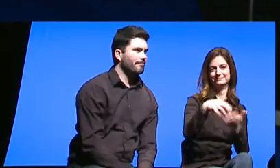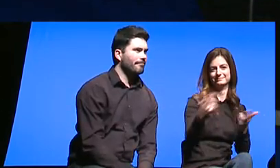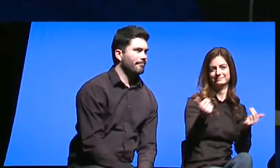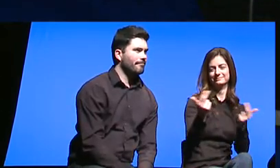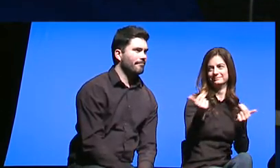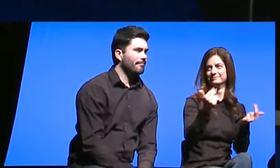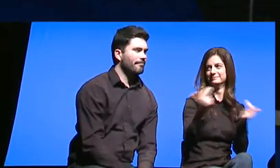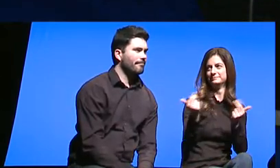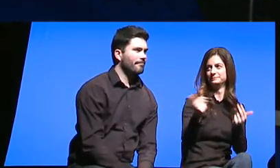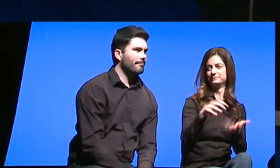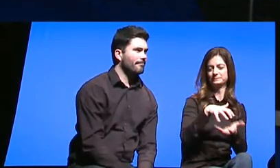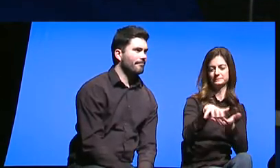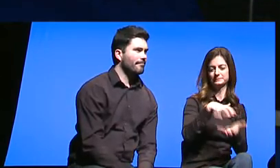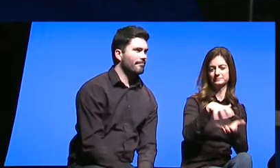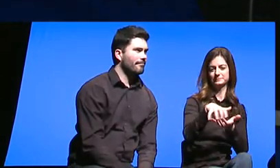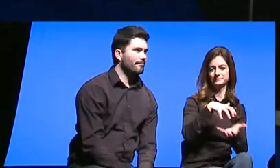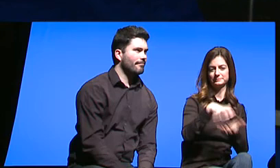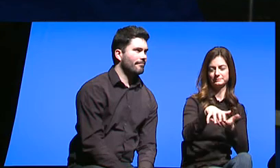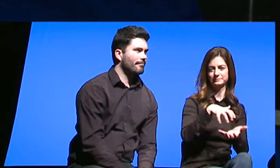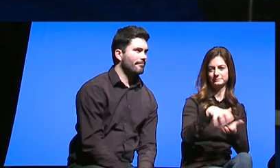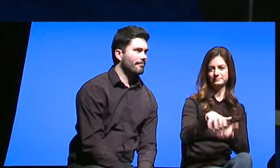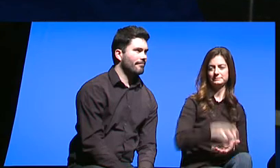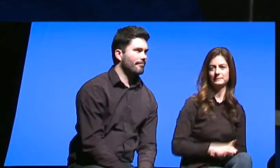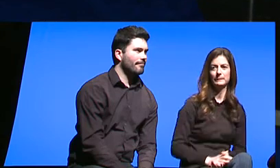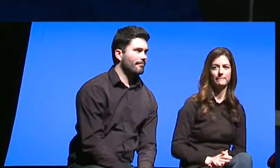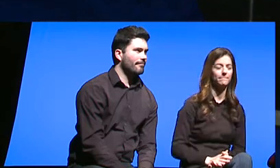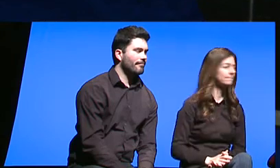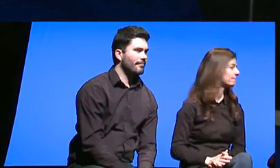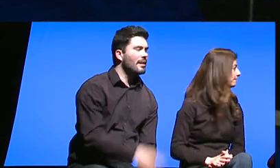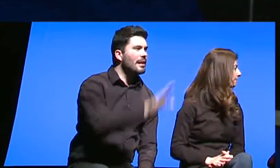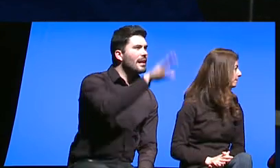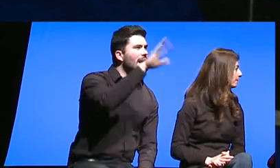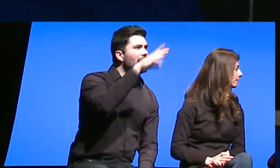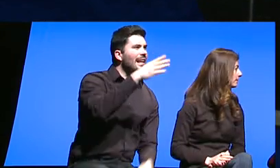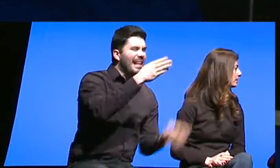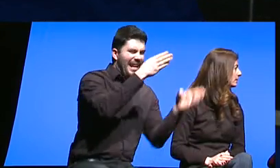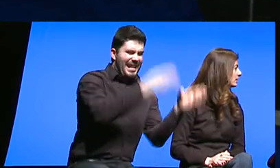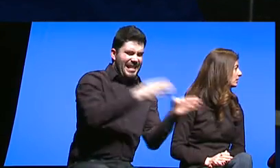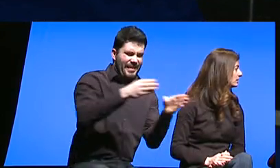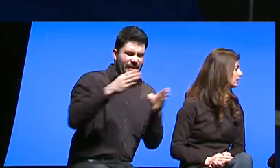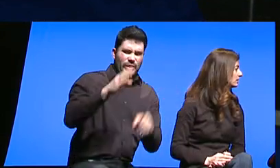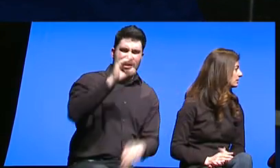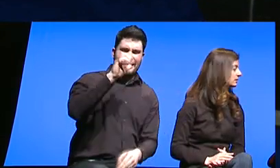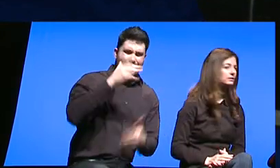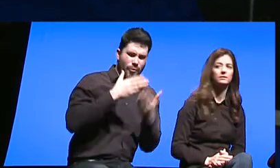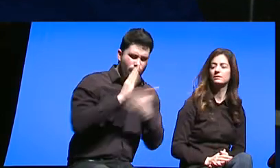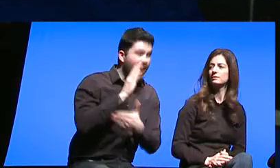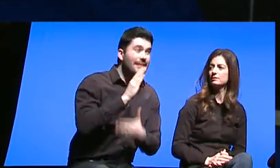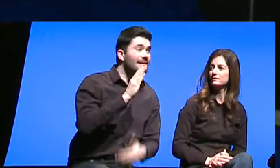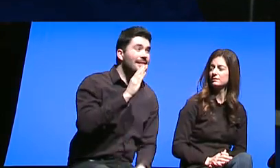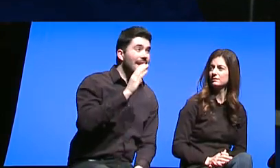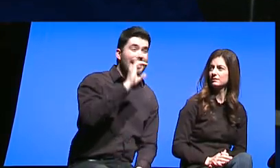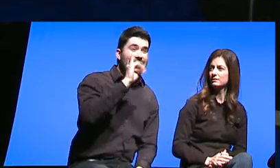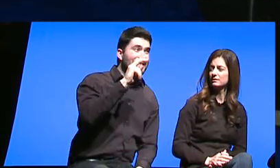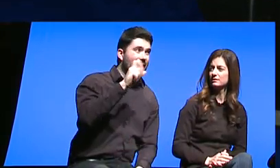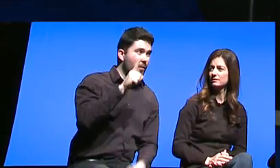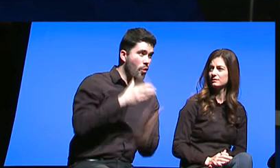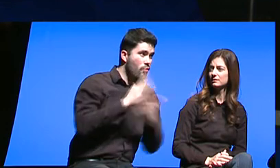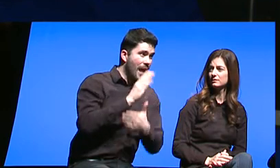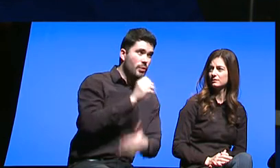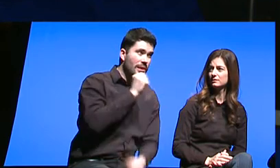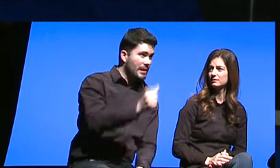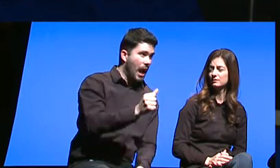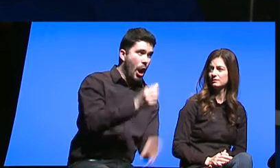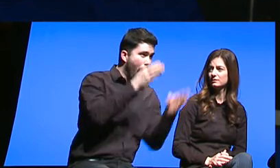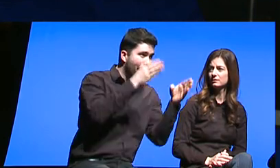I don't know what history you're talking about. I don't know, the civil rights movement was not a movement by an individual,